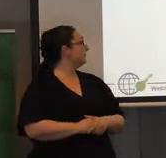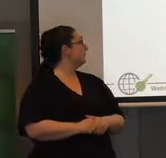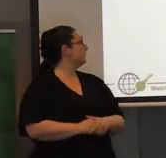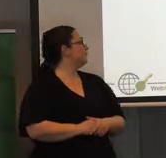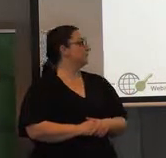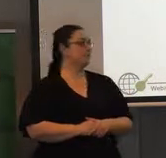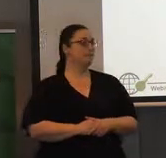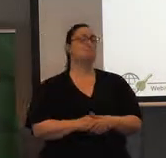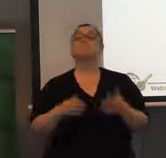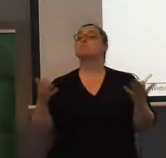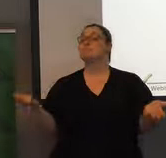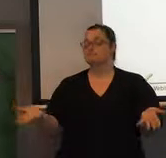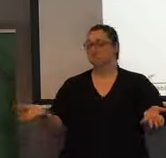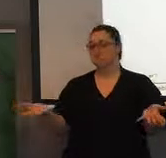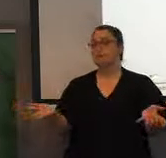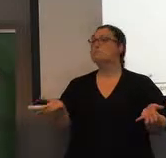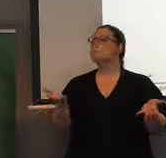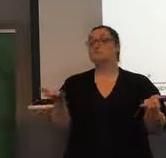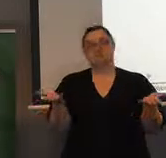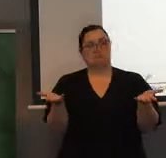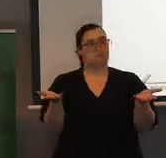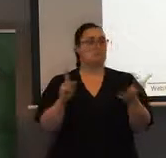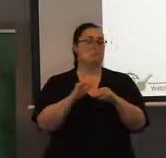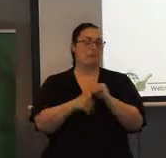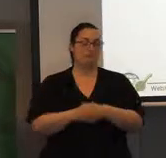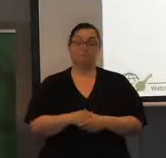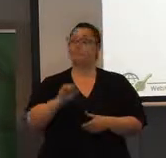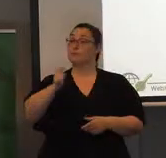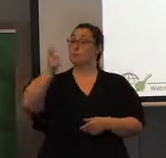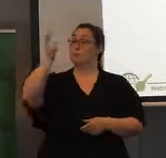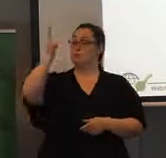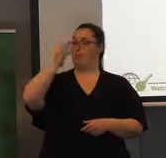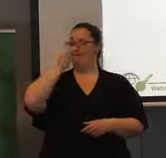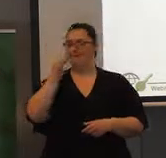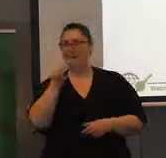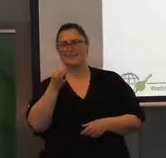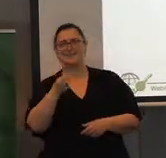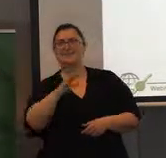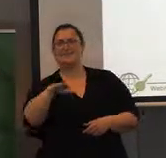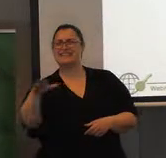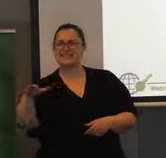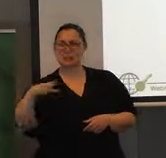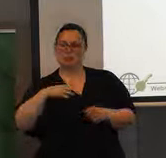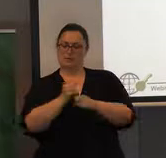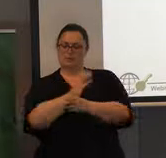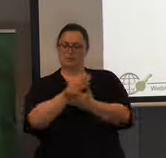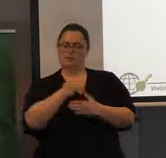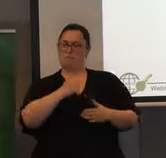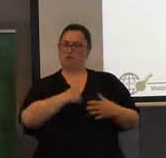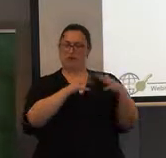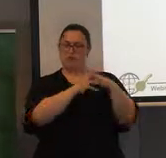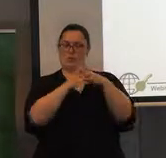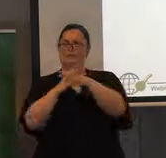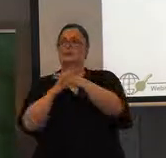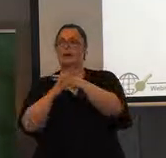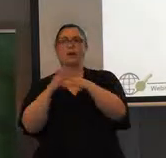How many times have the people who employ you asked you how they can make sure that their